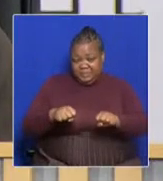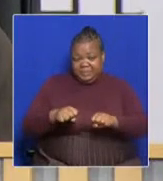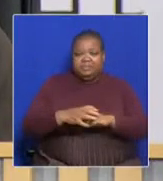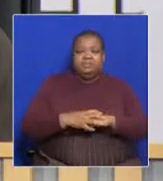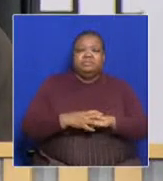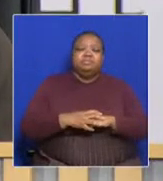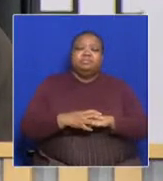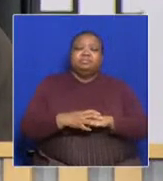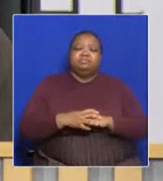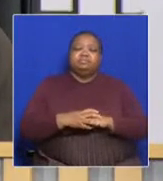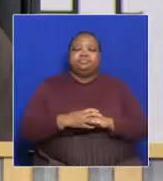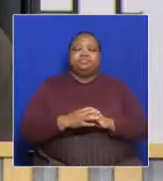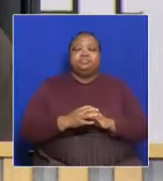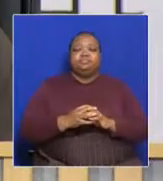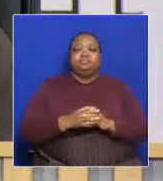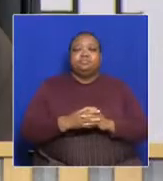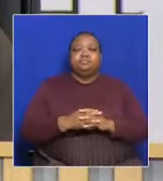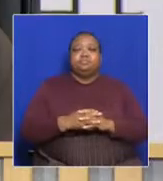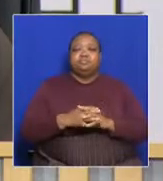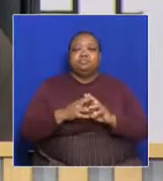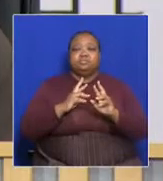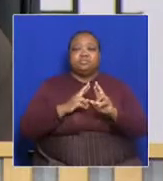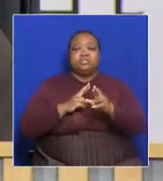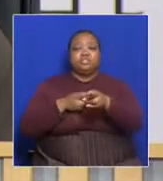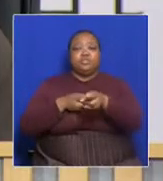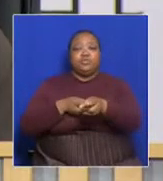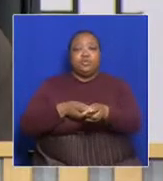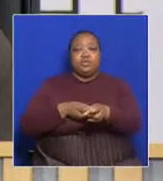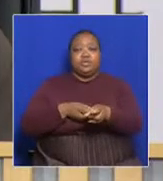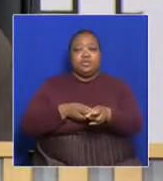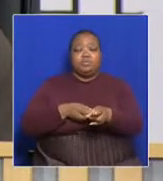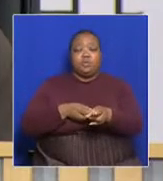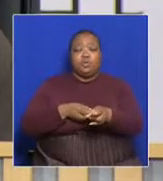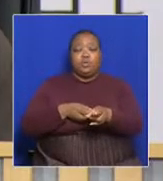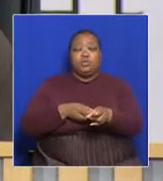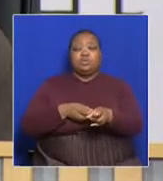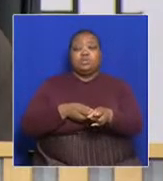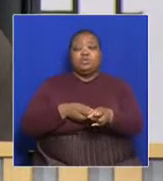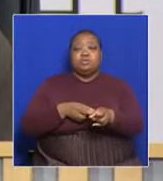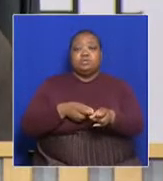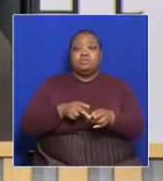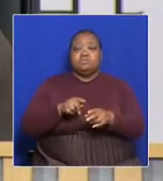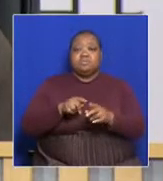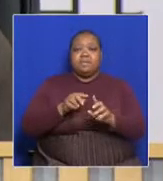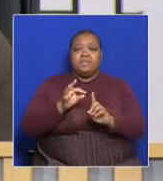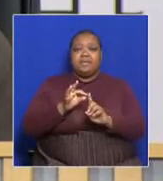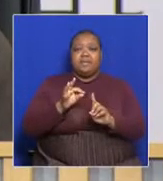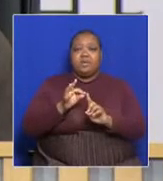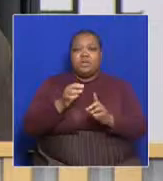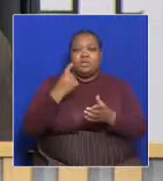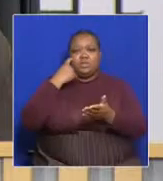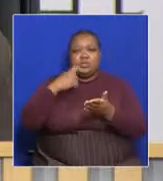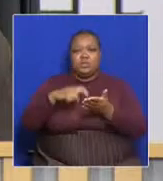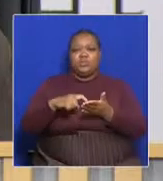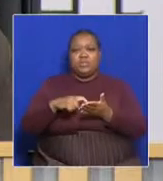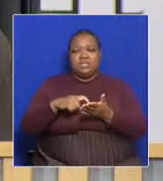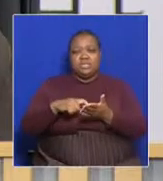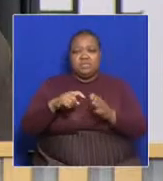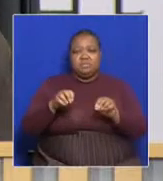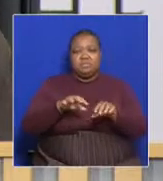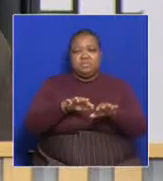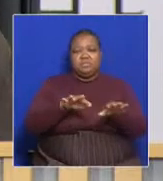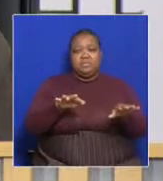do a report that then goes to Interpol. Then there's a purple notice that's issued, meaning we send them the method